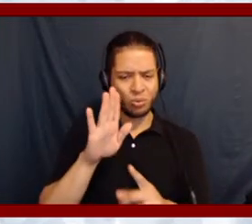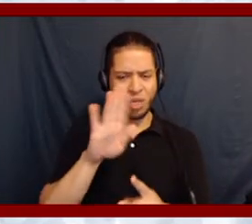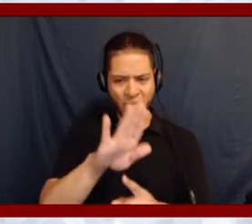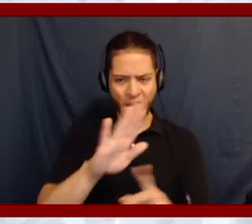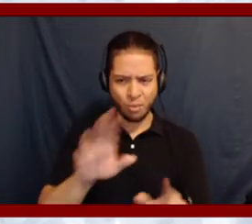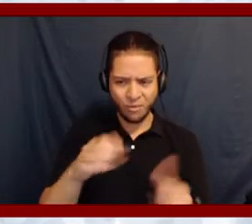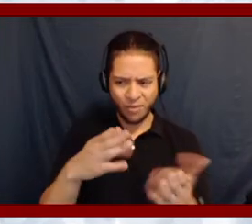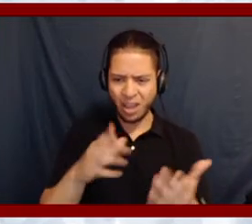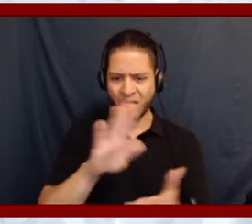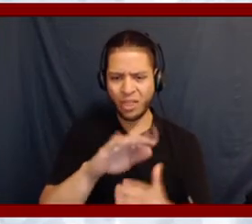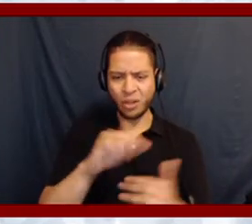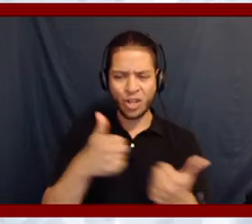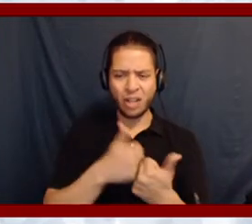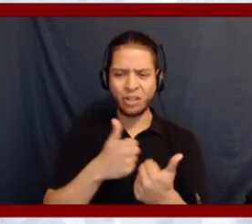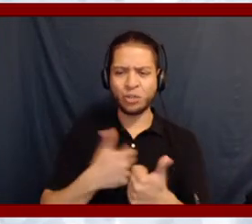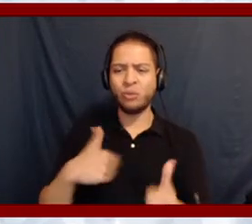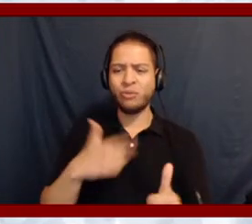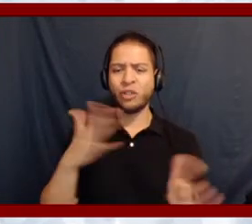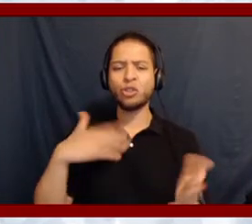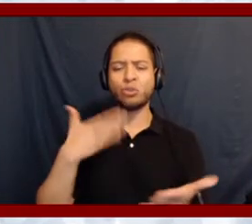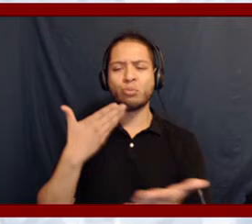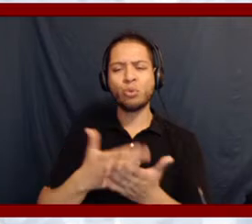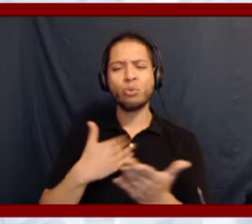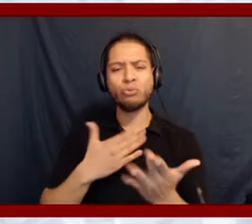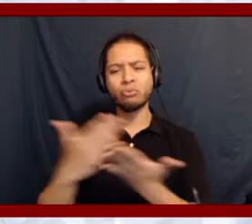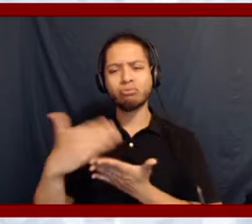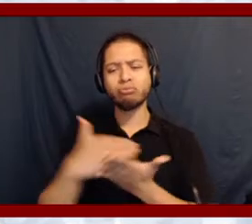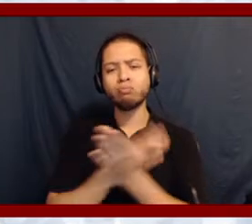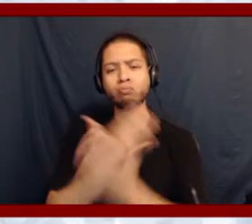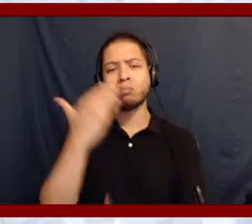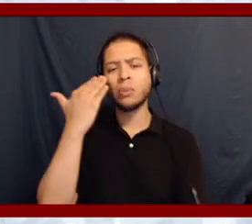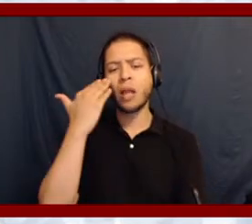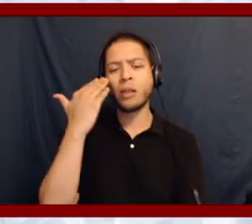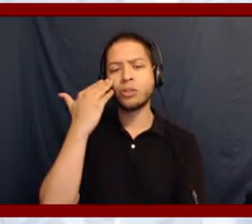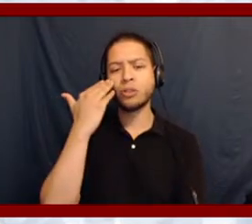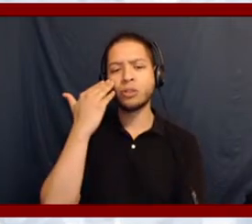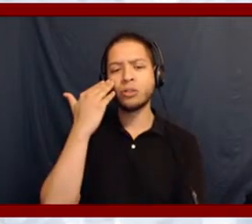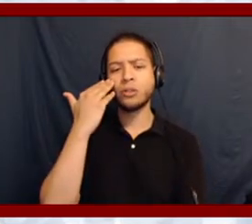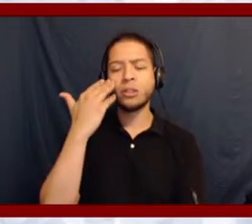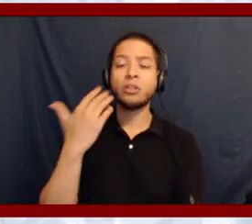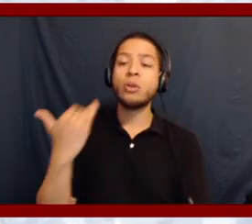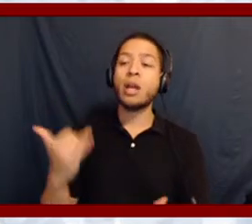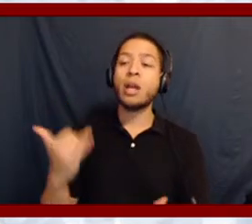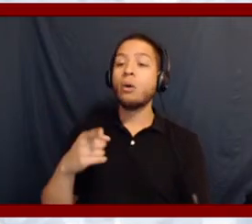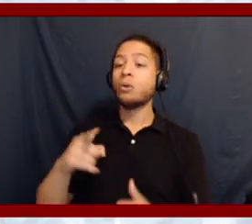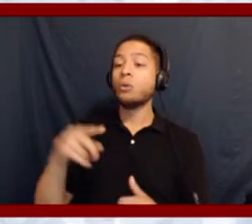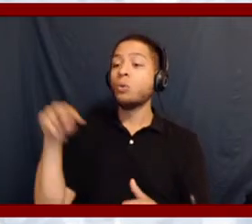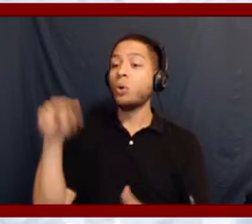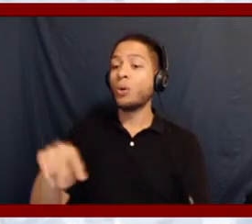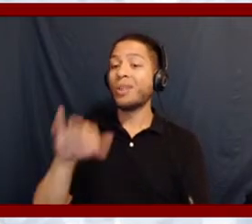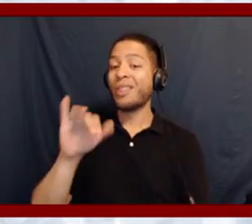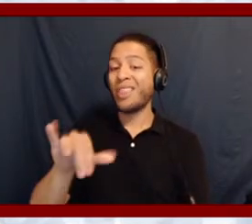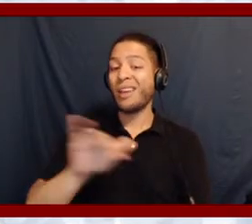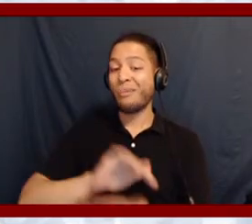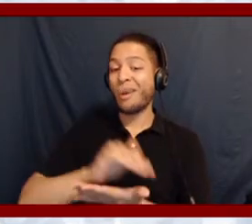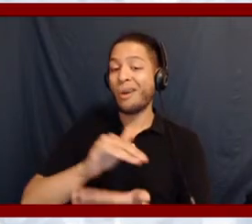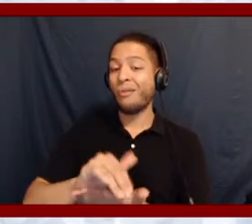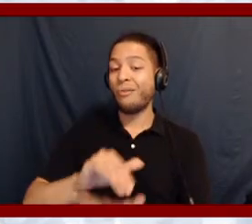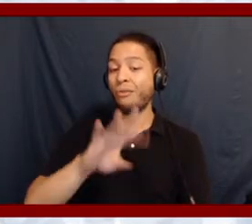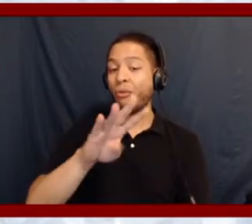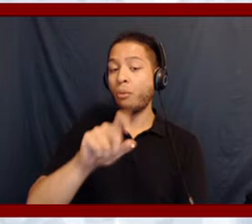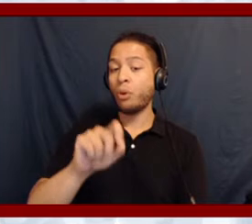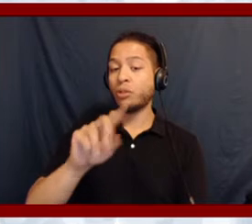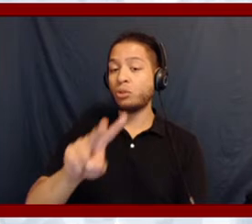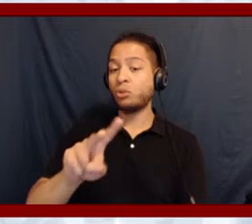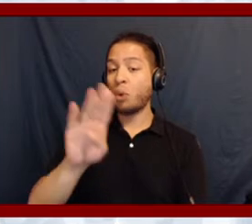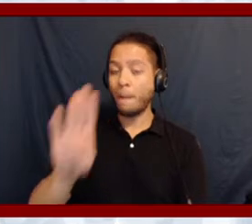and the investments that they need. And so if you look at the $4.2 billion that the secretary talked about, and